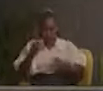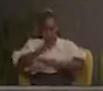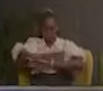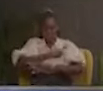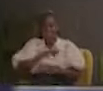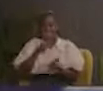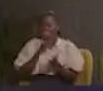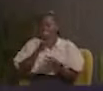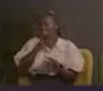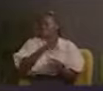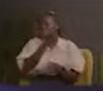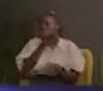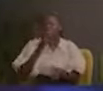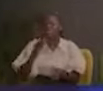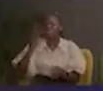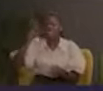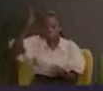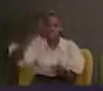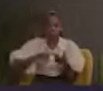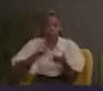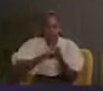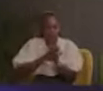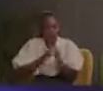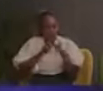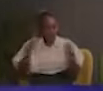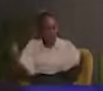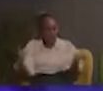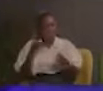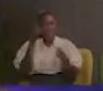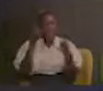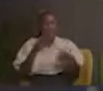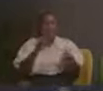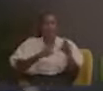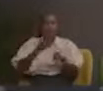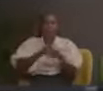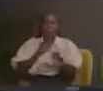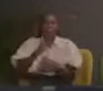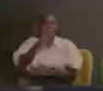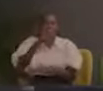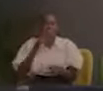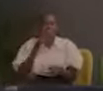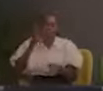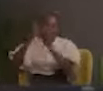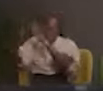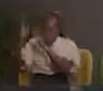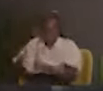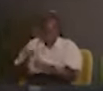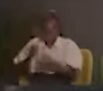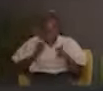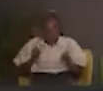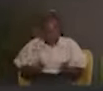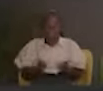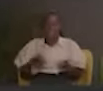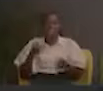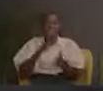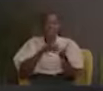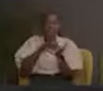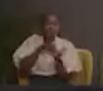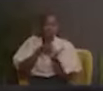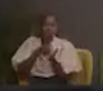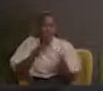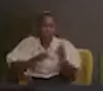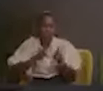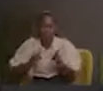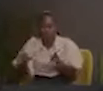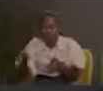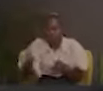their destiny to be great. There are many people in the spirit, they are prophets. In the physical, they are weak people moving around in